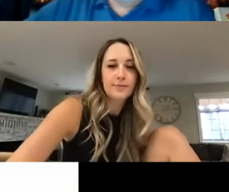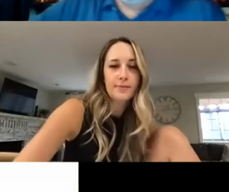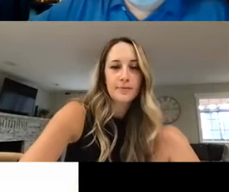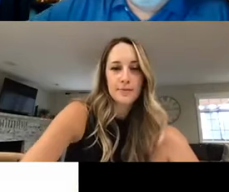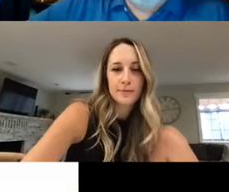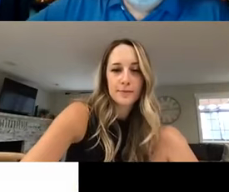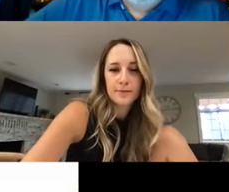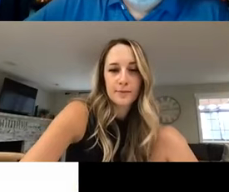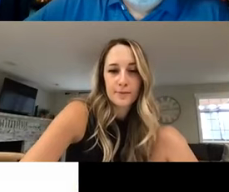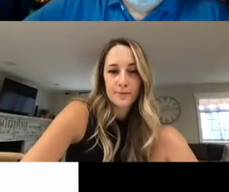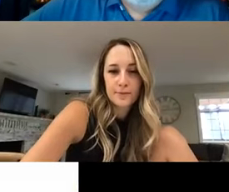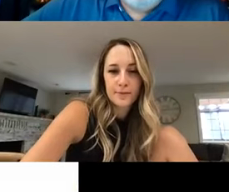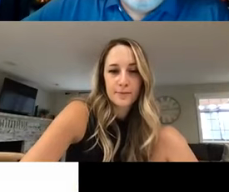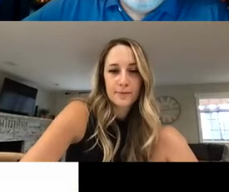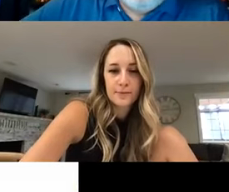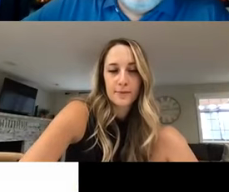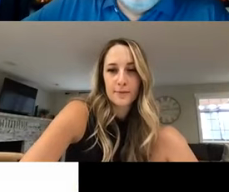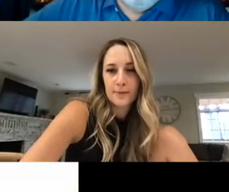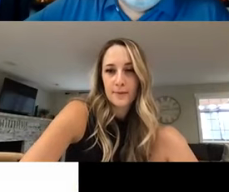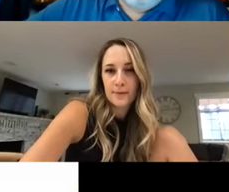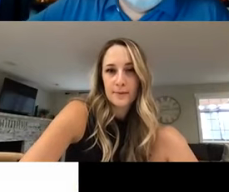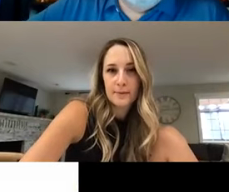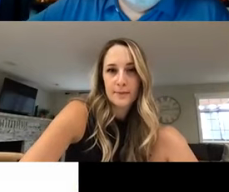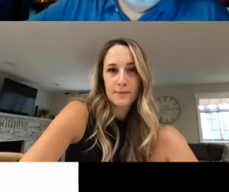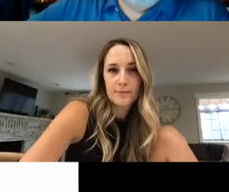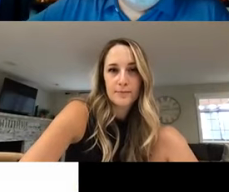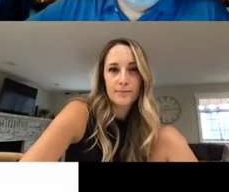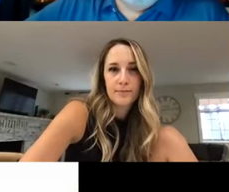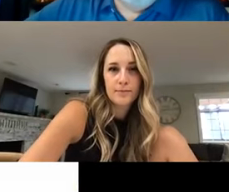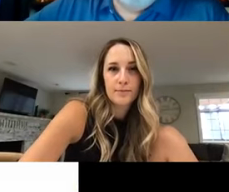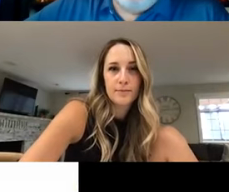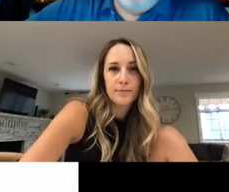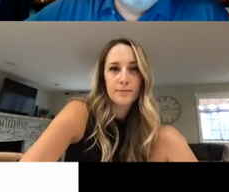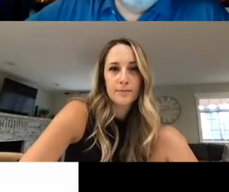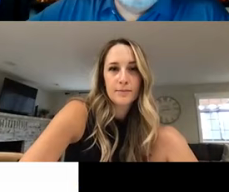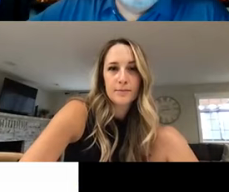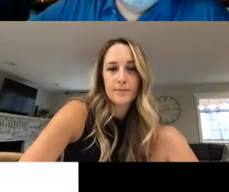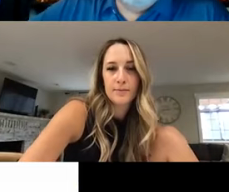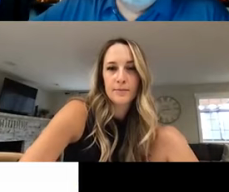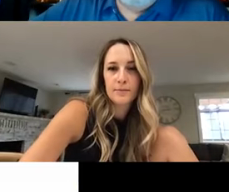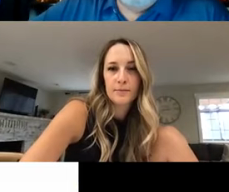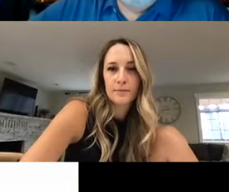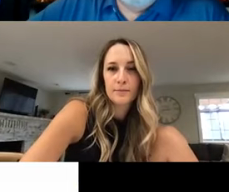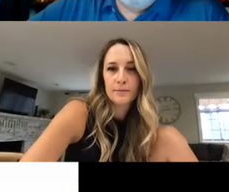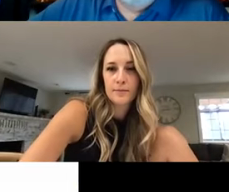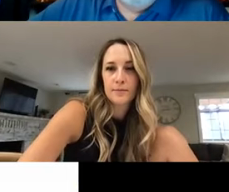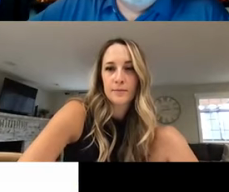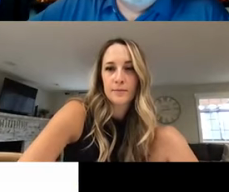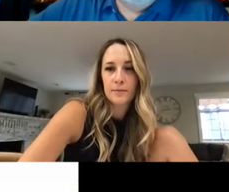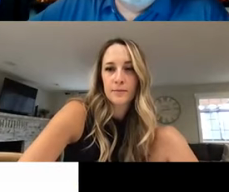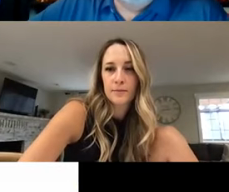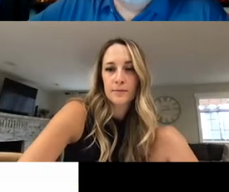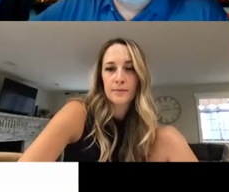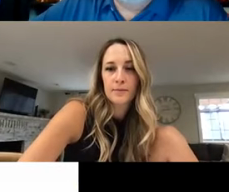So there is this general rule or concept that we talk about in biology. As we talked about, our DNA, as we